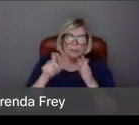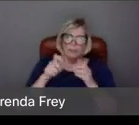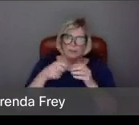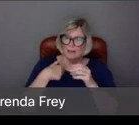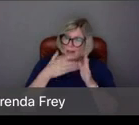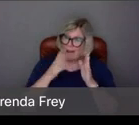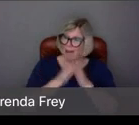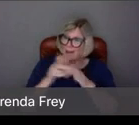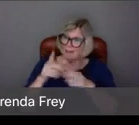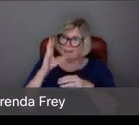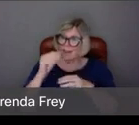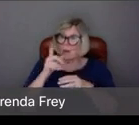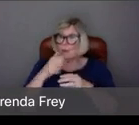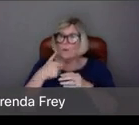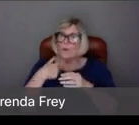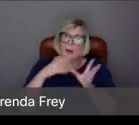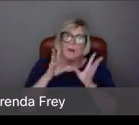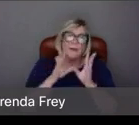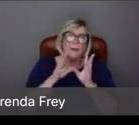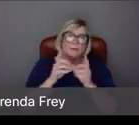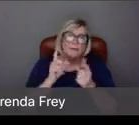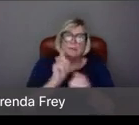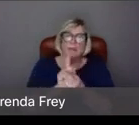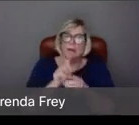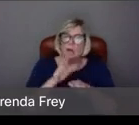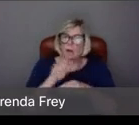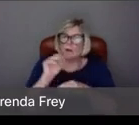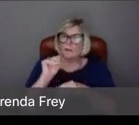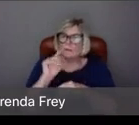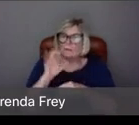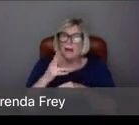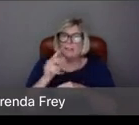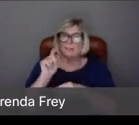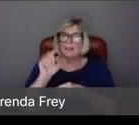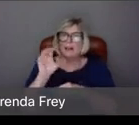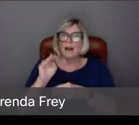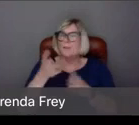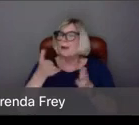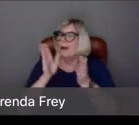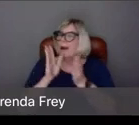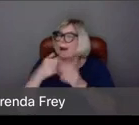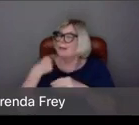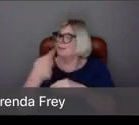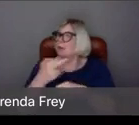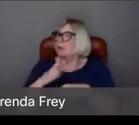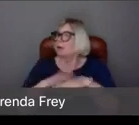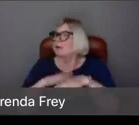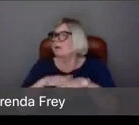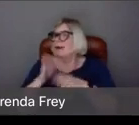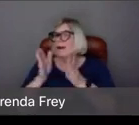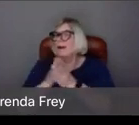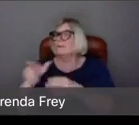that I meet on, Match.com or whatever? And I said, just ask them their credit score and everything will be okay. But that's not